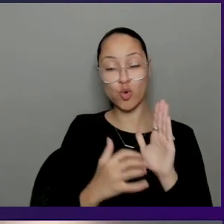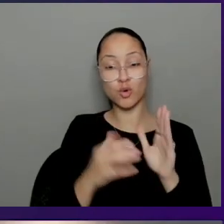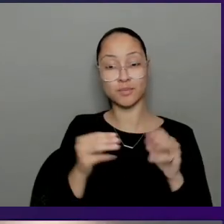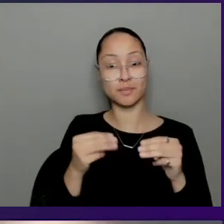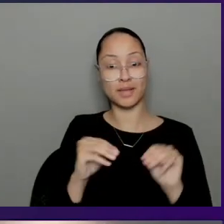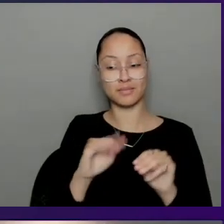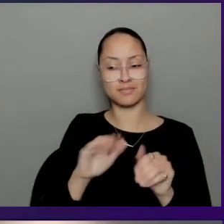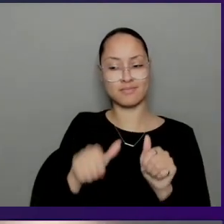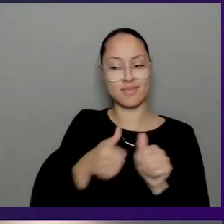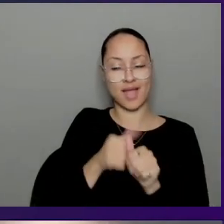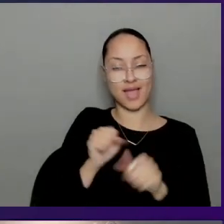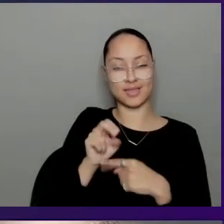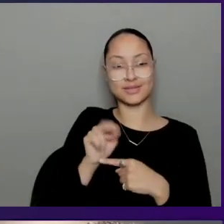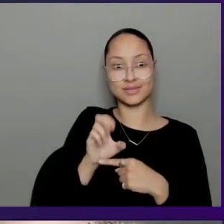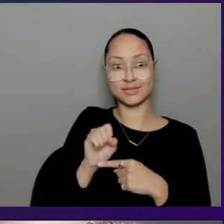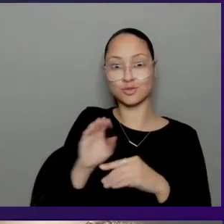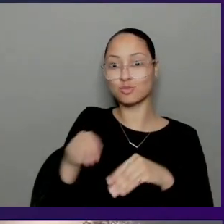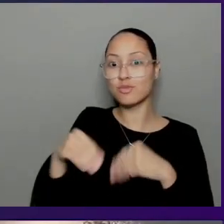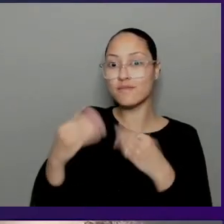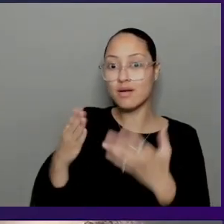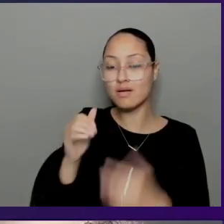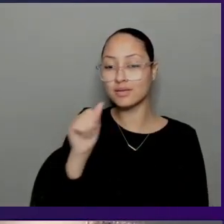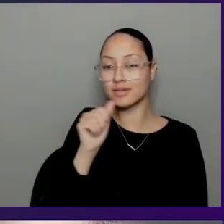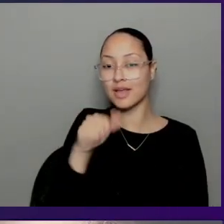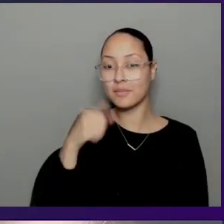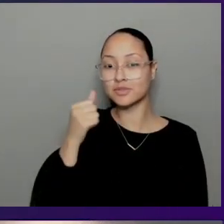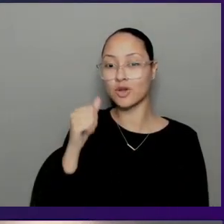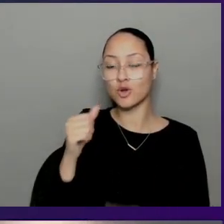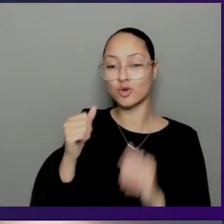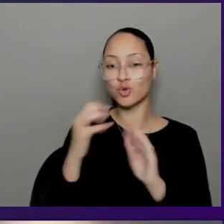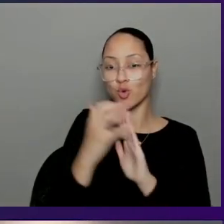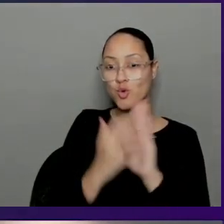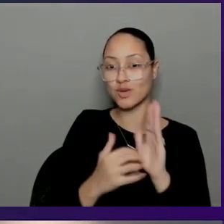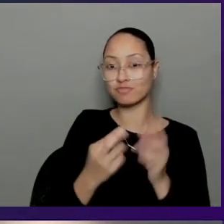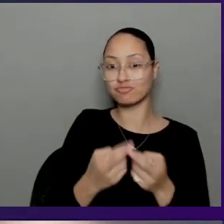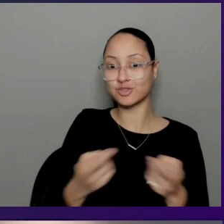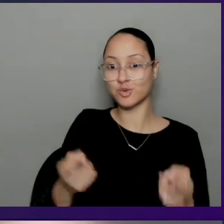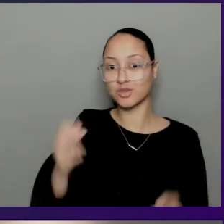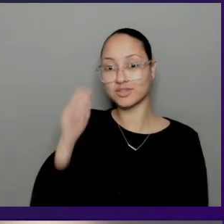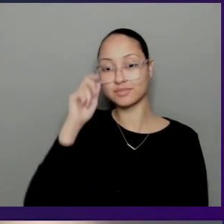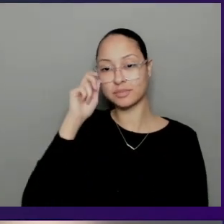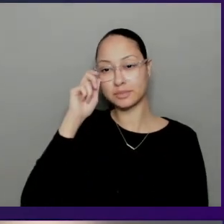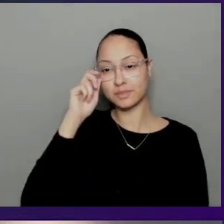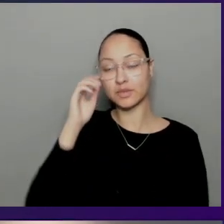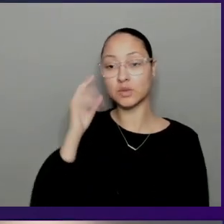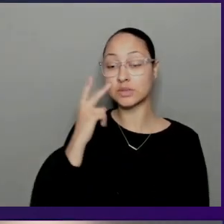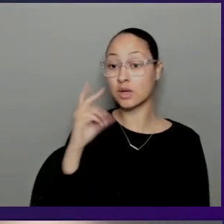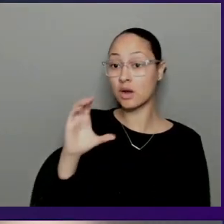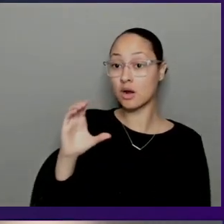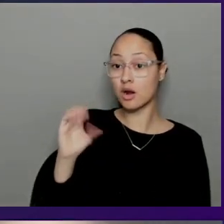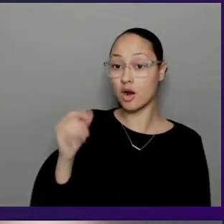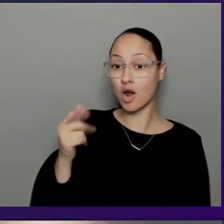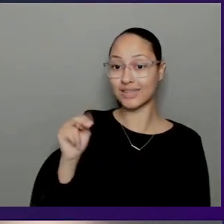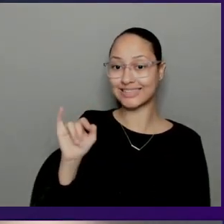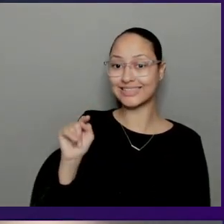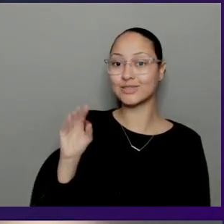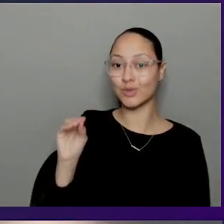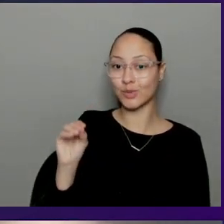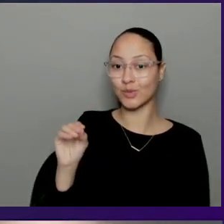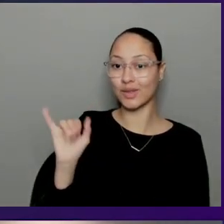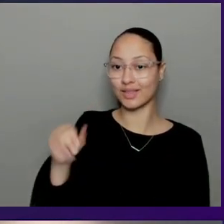to provide Amazon Cognito resources. You see, Amazon Cognito is named in the label you see